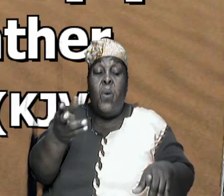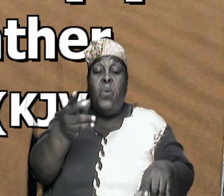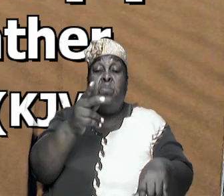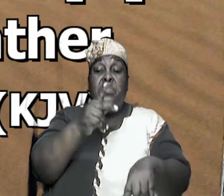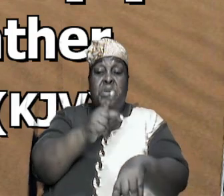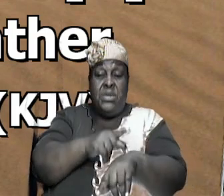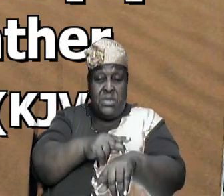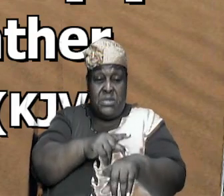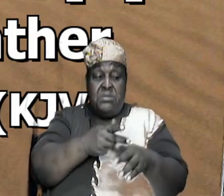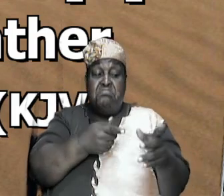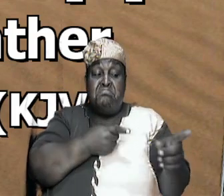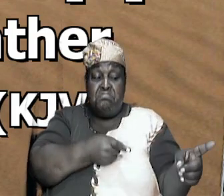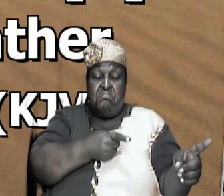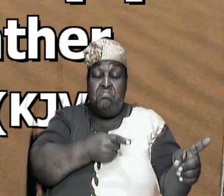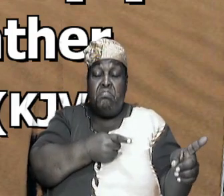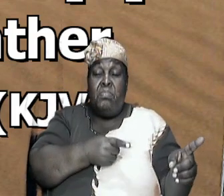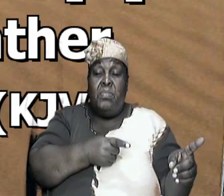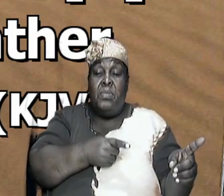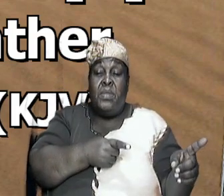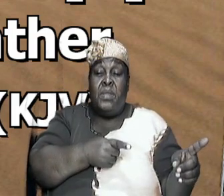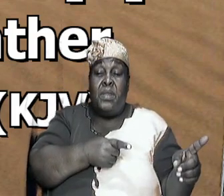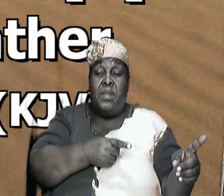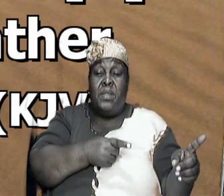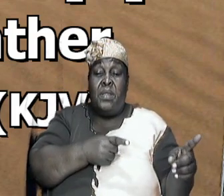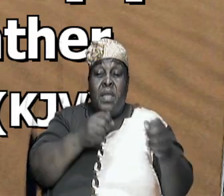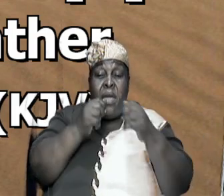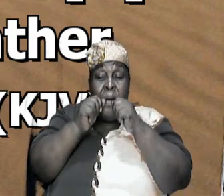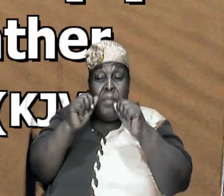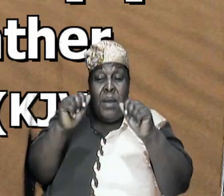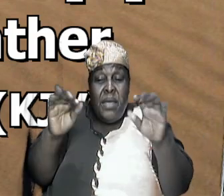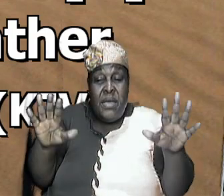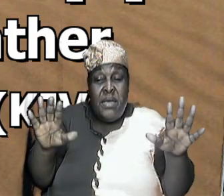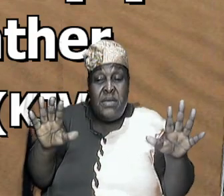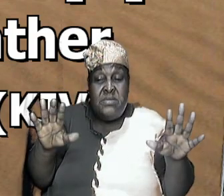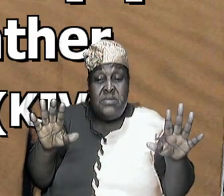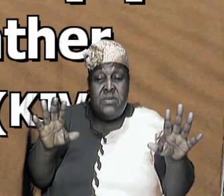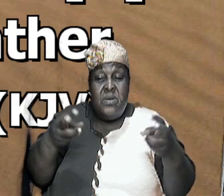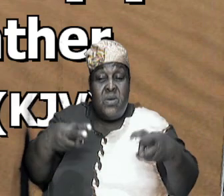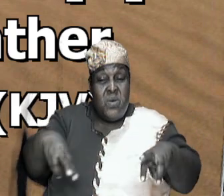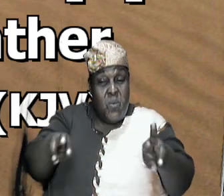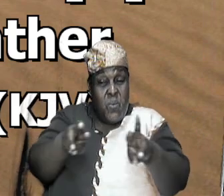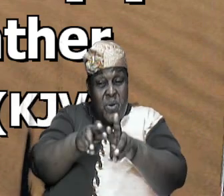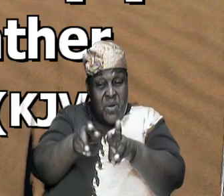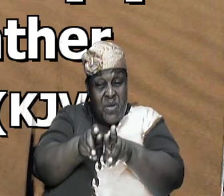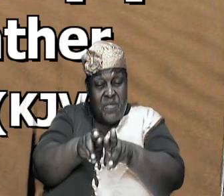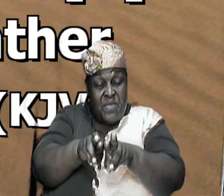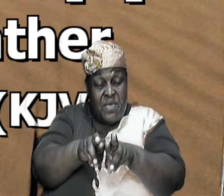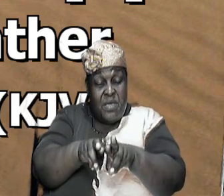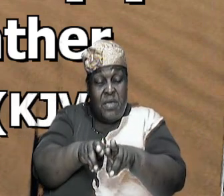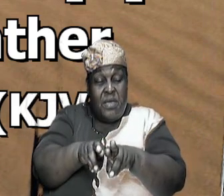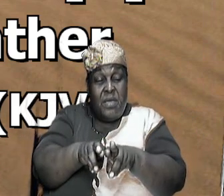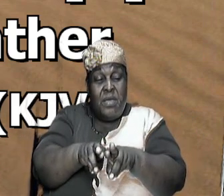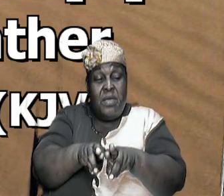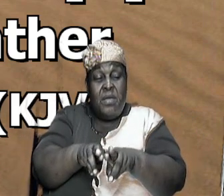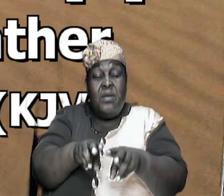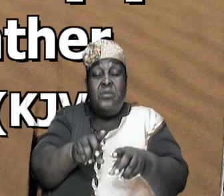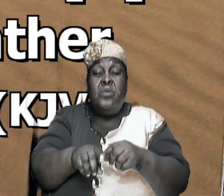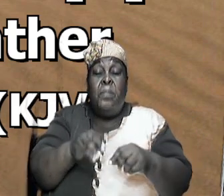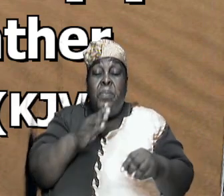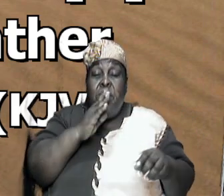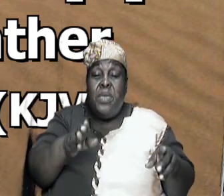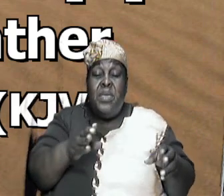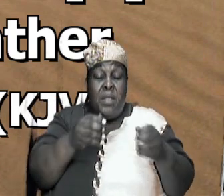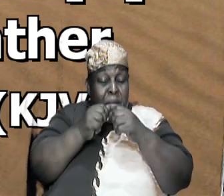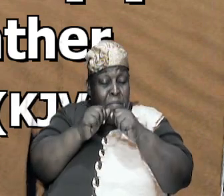Barjona. Blessed art thou." Thou art, and the word there, blessed, means worthy to be envied. You know, you are in